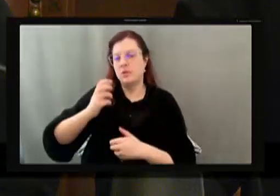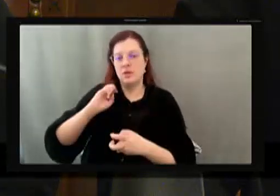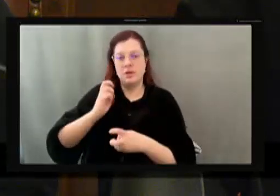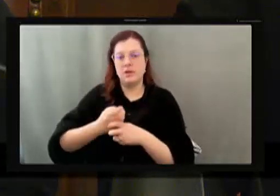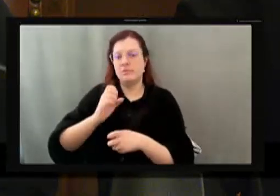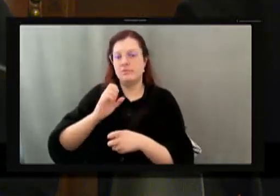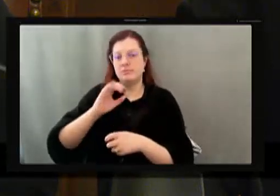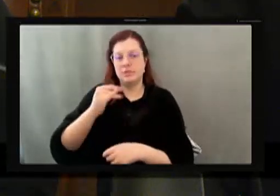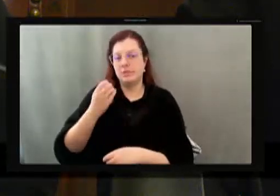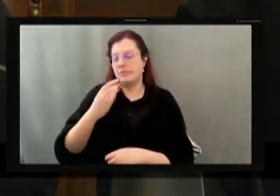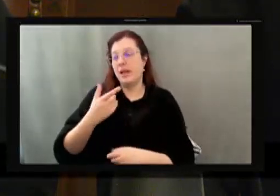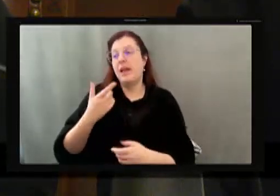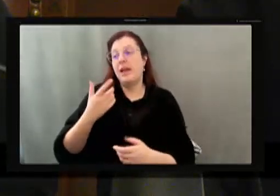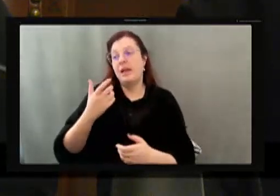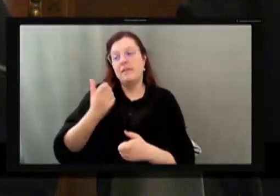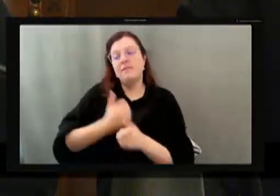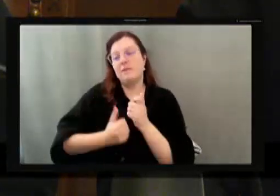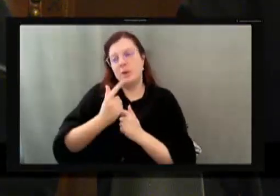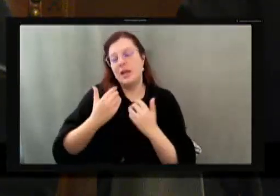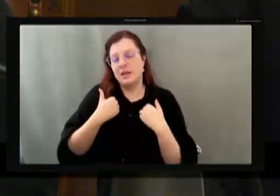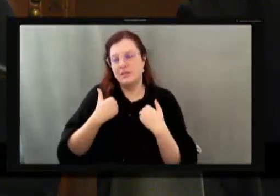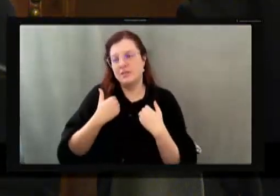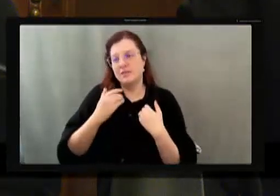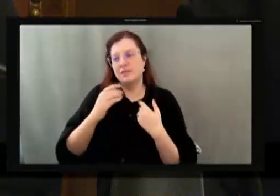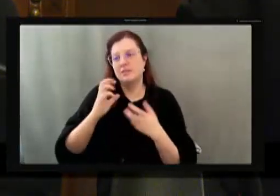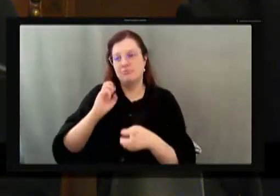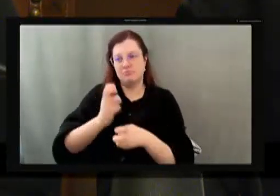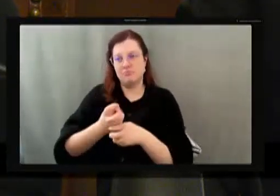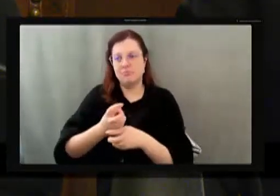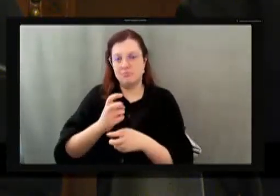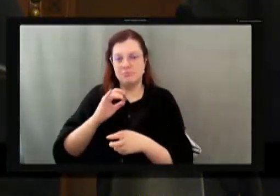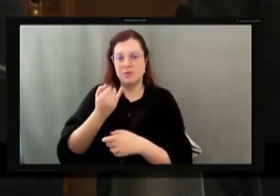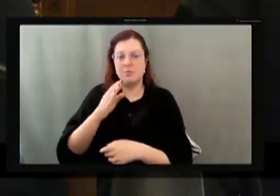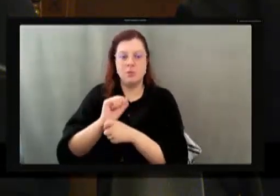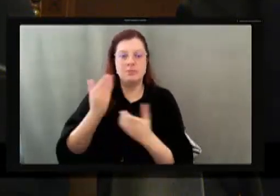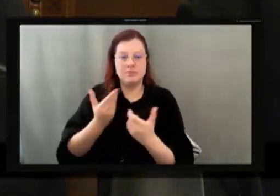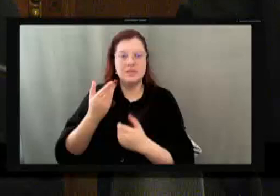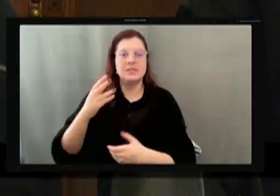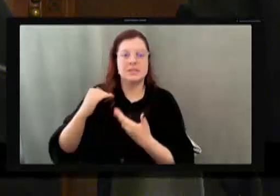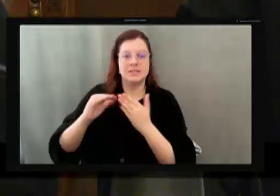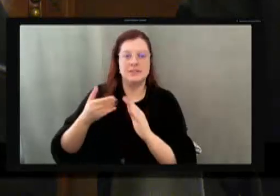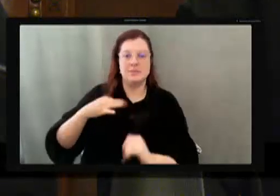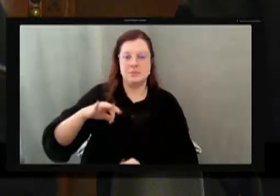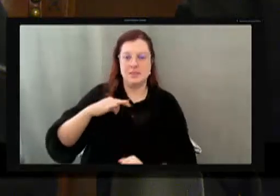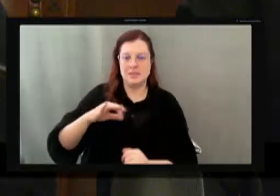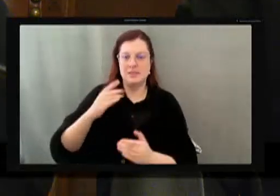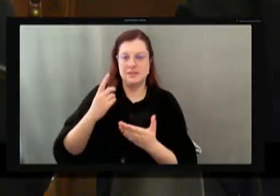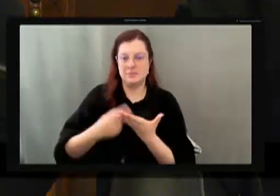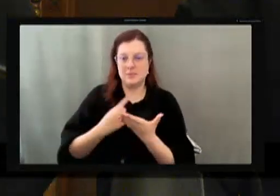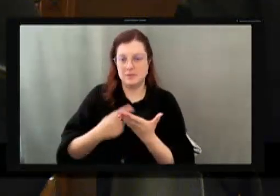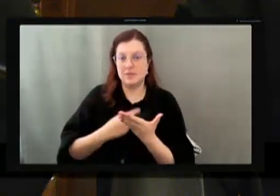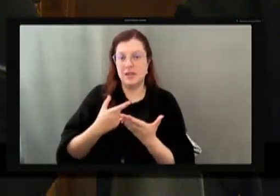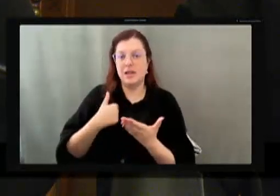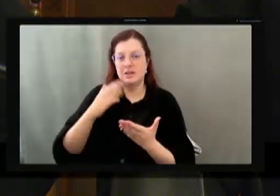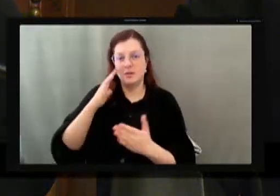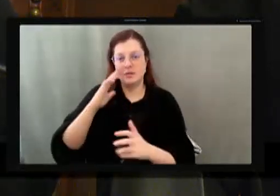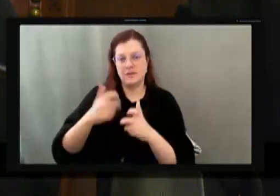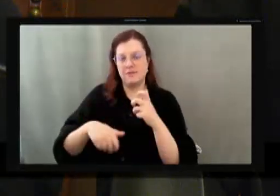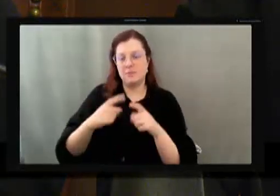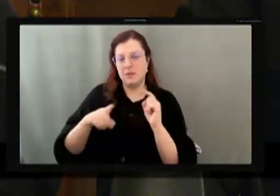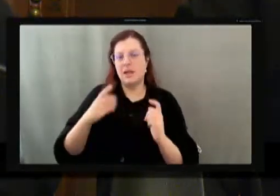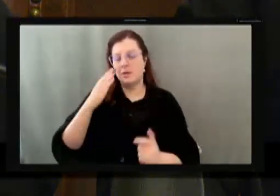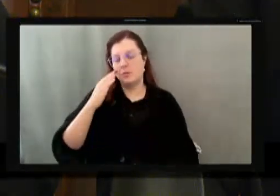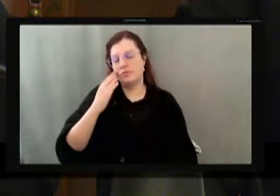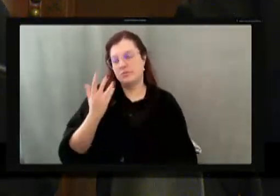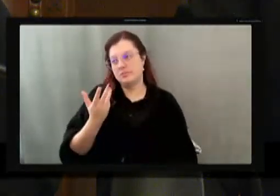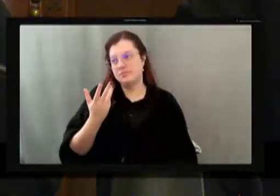Everyone has a difficult job at working in the city of Pittsburgh, and I appreciate all the people. Even though sometimes it sounds like I'm tough, it's because I do know that